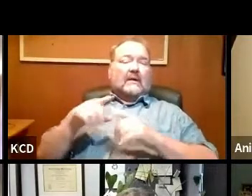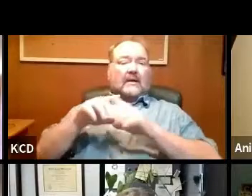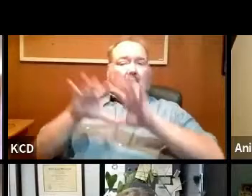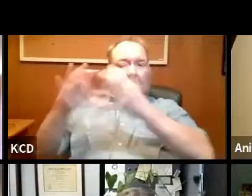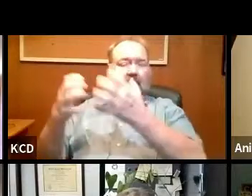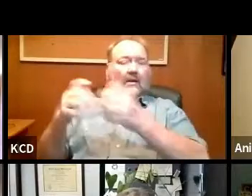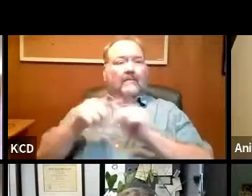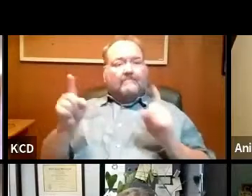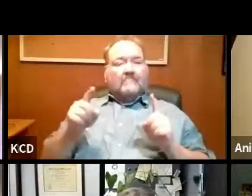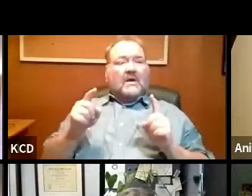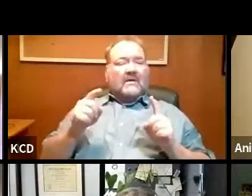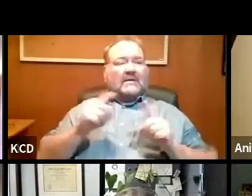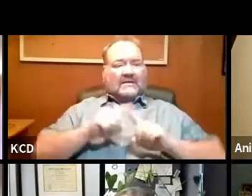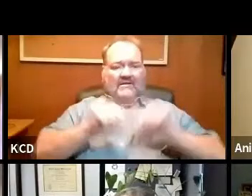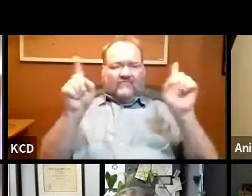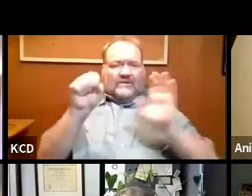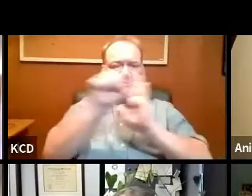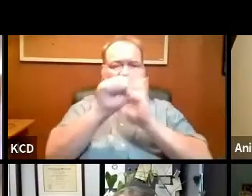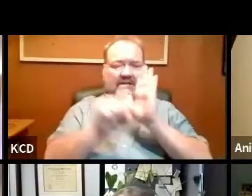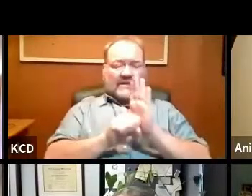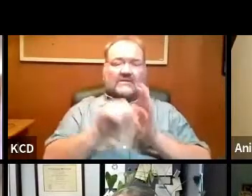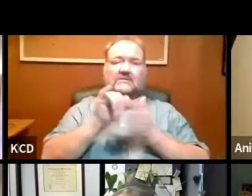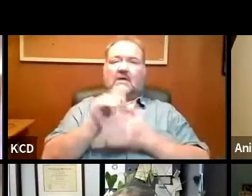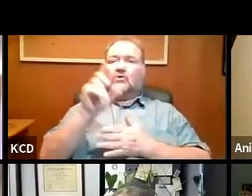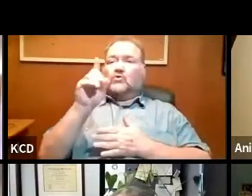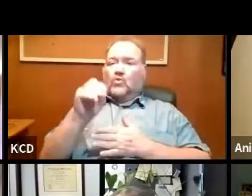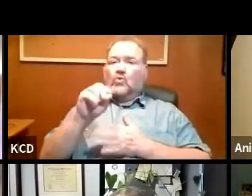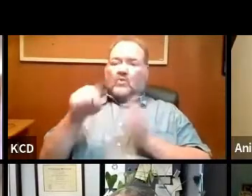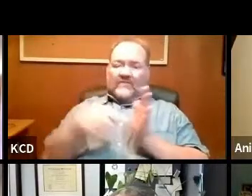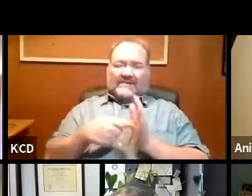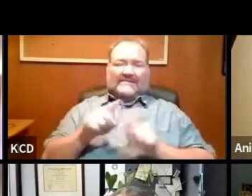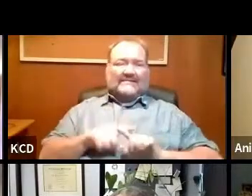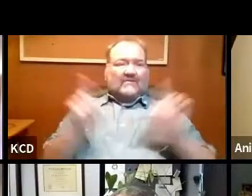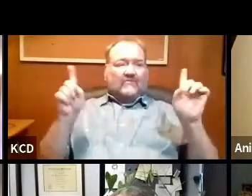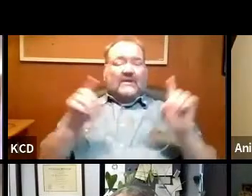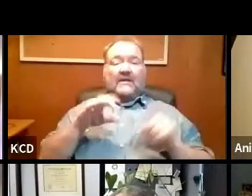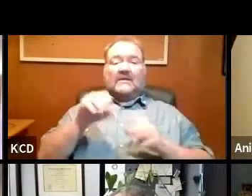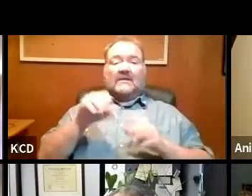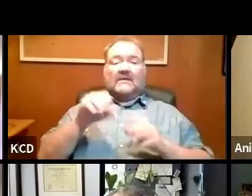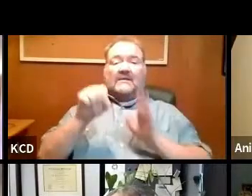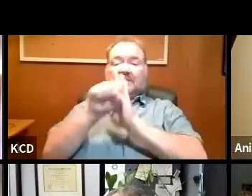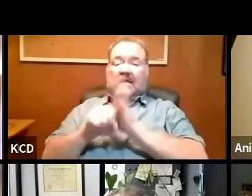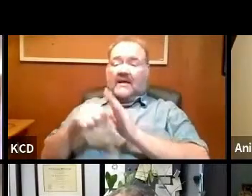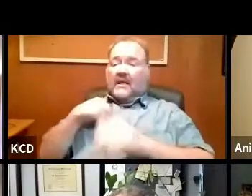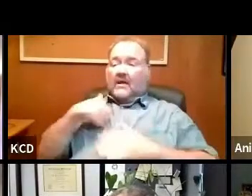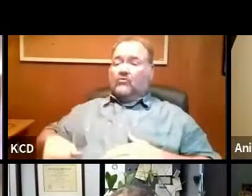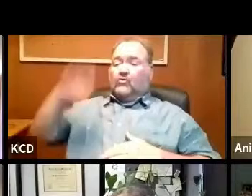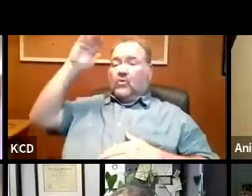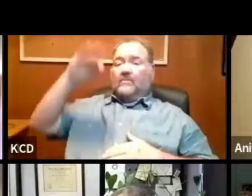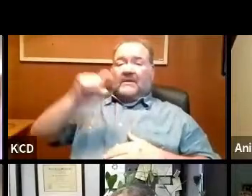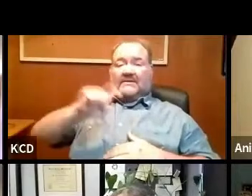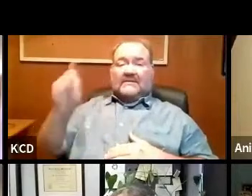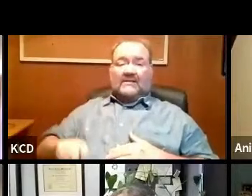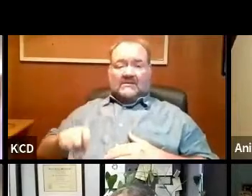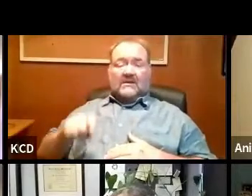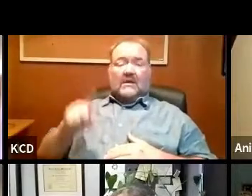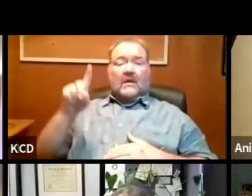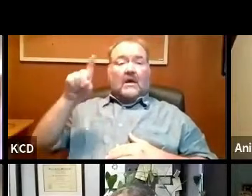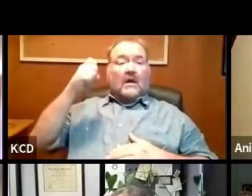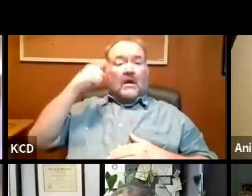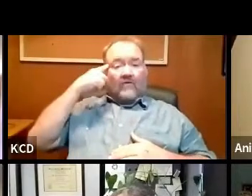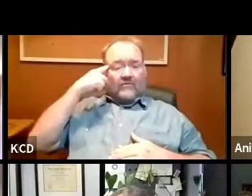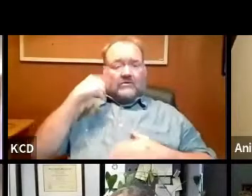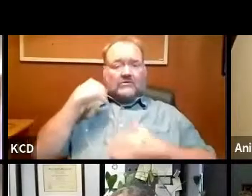that there are different states that do this differently. And the state that I grew up in, Texas, has got the governor